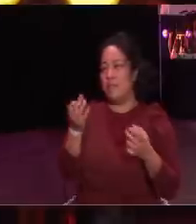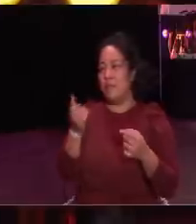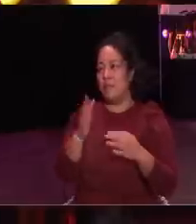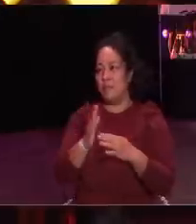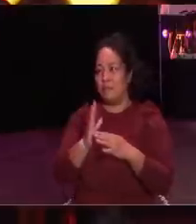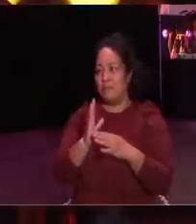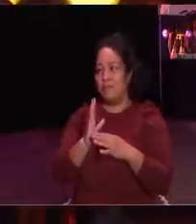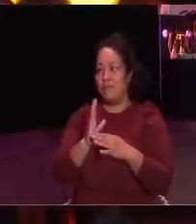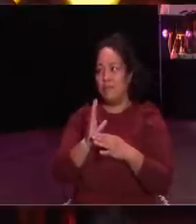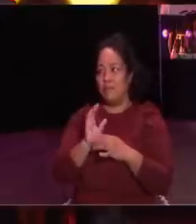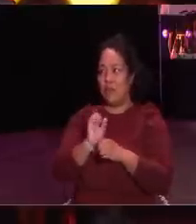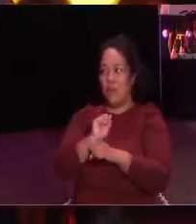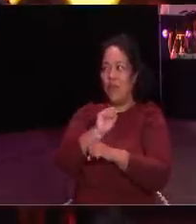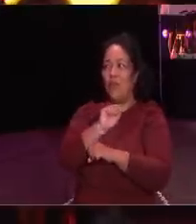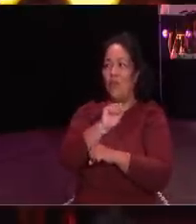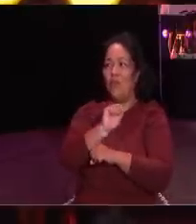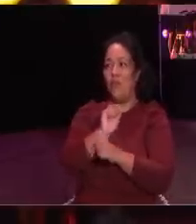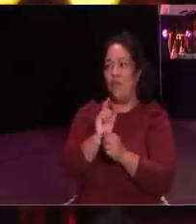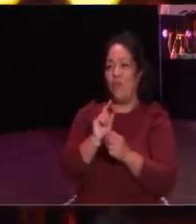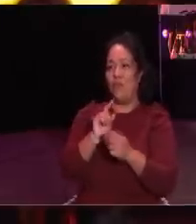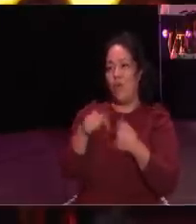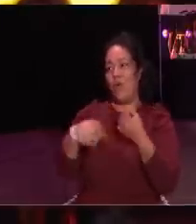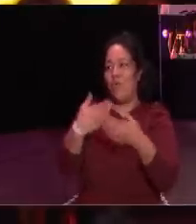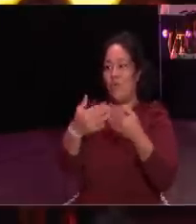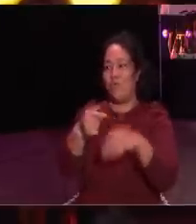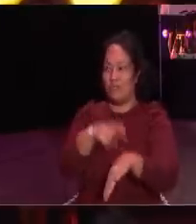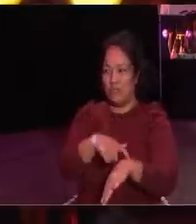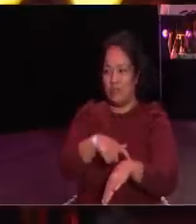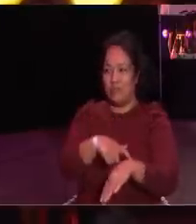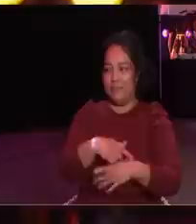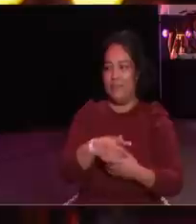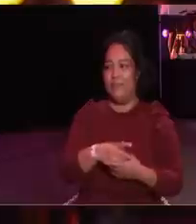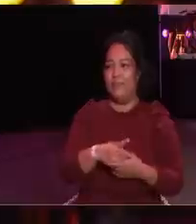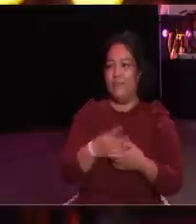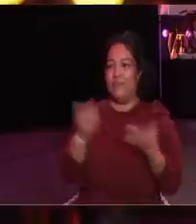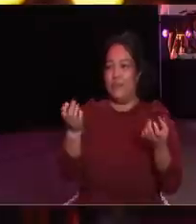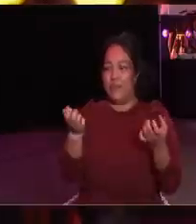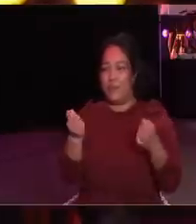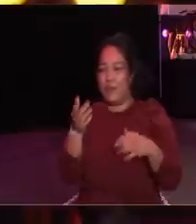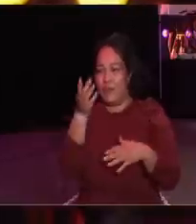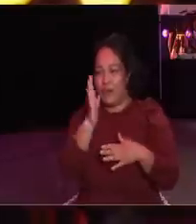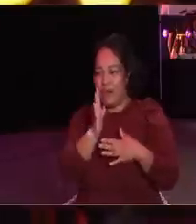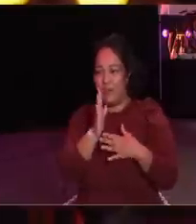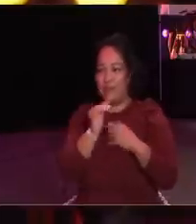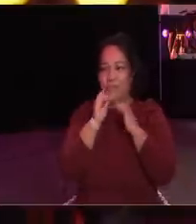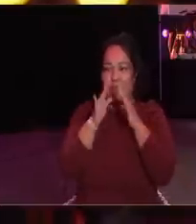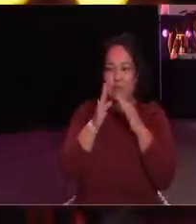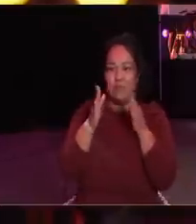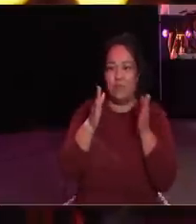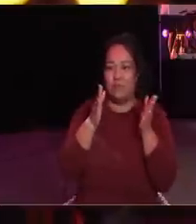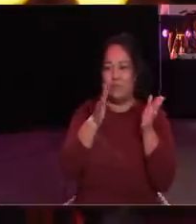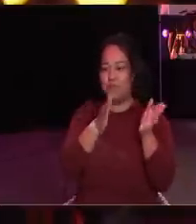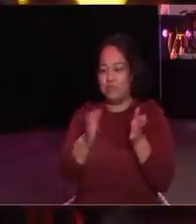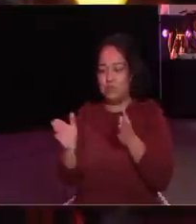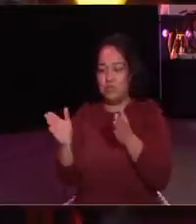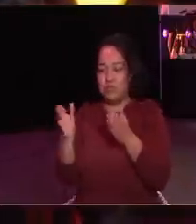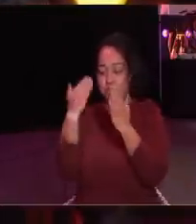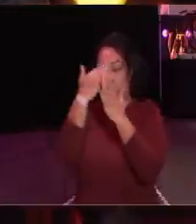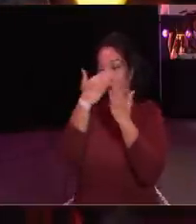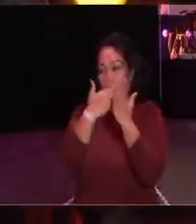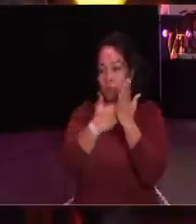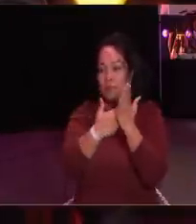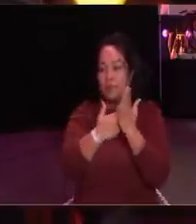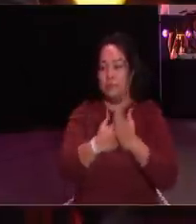overtime. Ahora queremos que Dios bendiga nuestros programas. Now we want God to bless our programs. Pero se olvida que la bendición